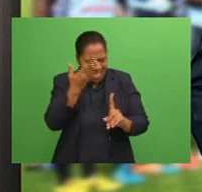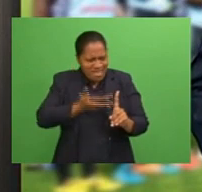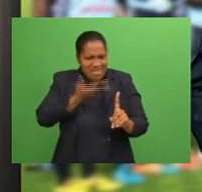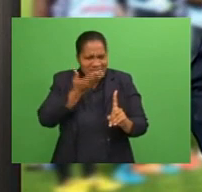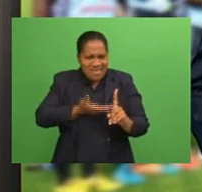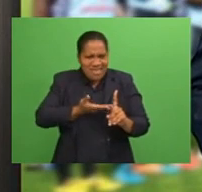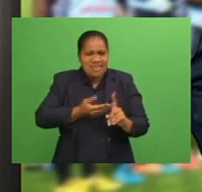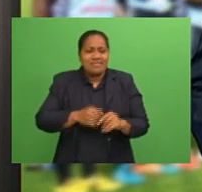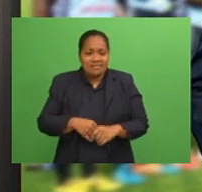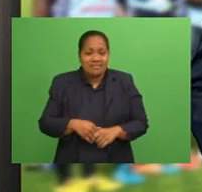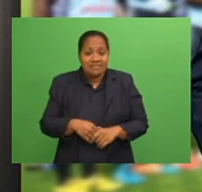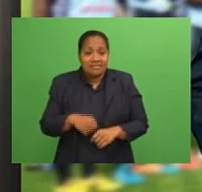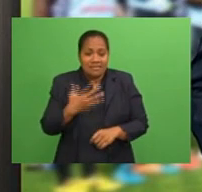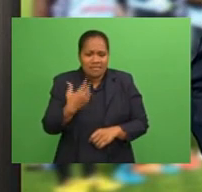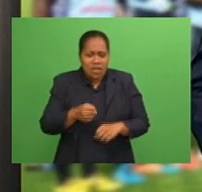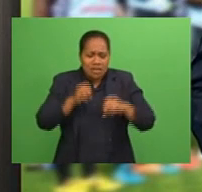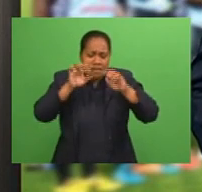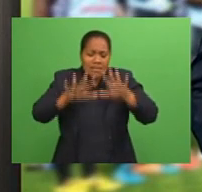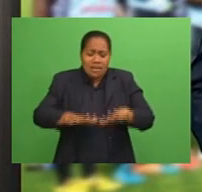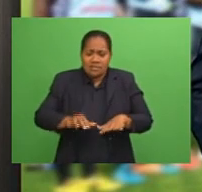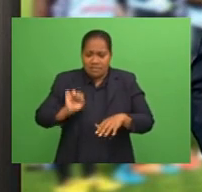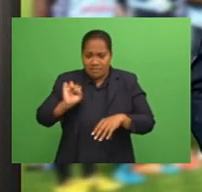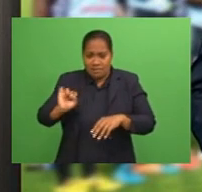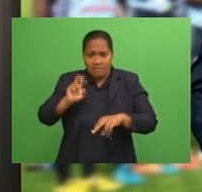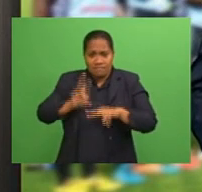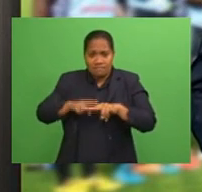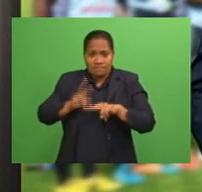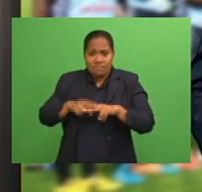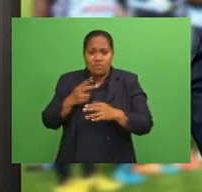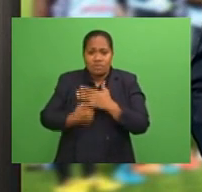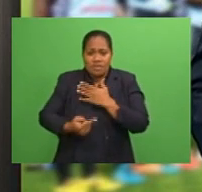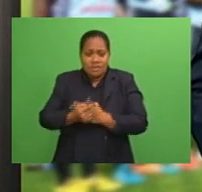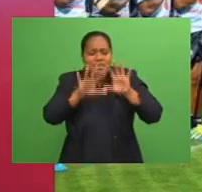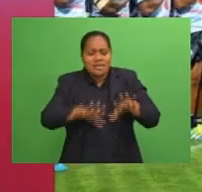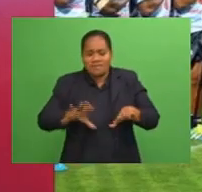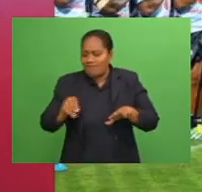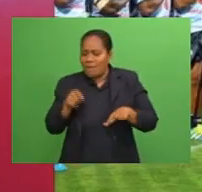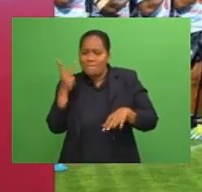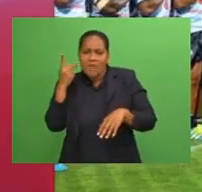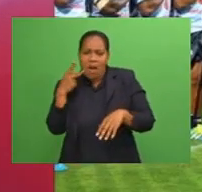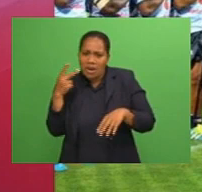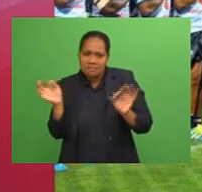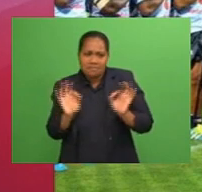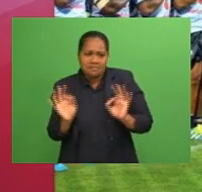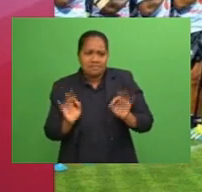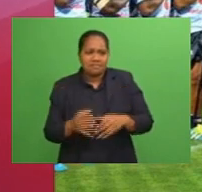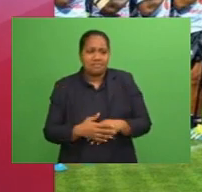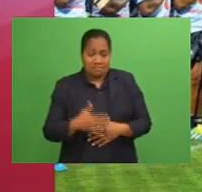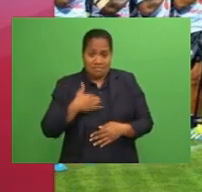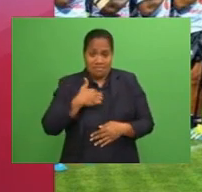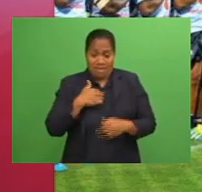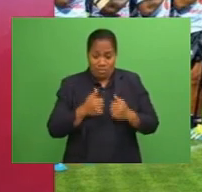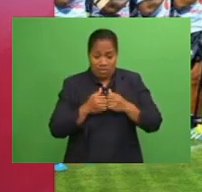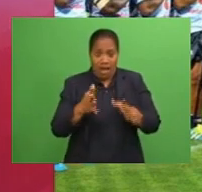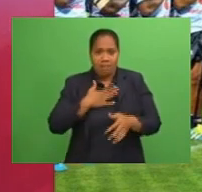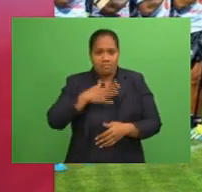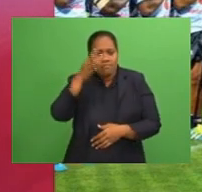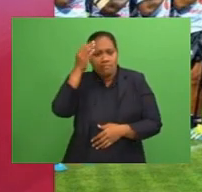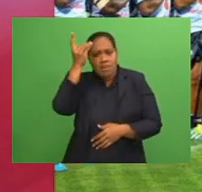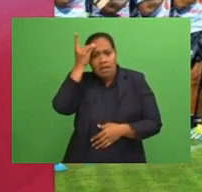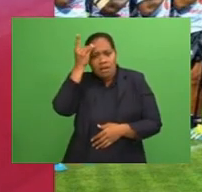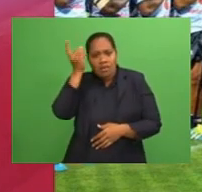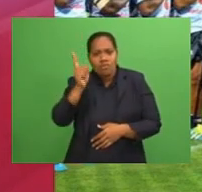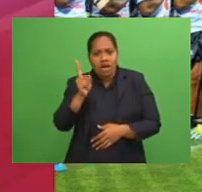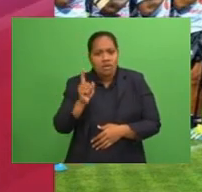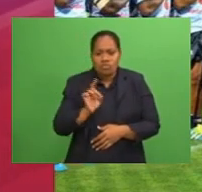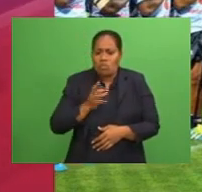25-year-old didn't always have the blessings of his father as he chased a career in the sport. I started playing rugby league. My dad doesn't like me playing